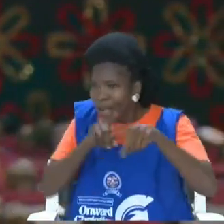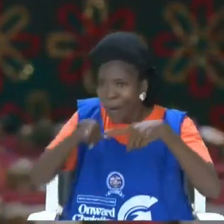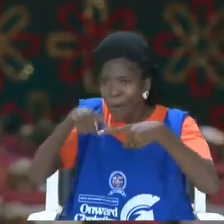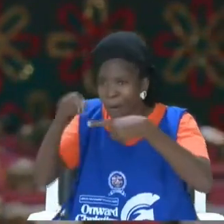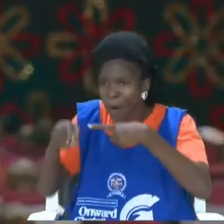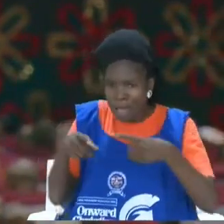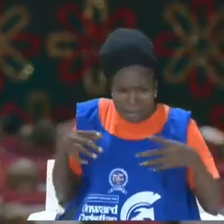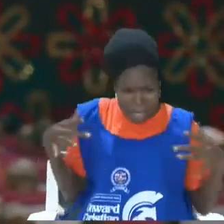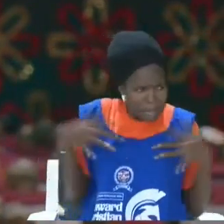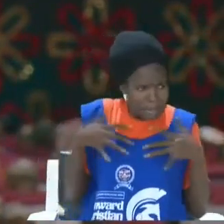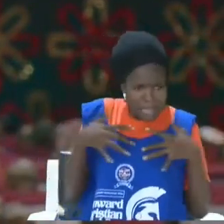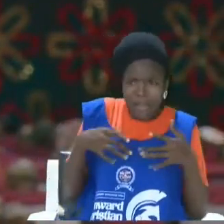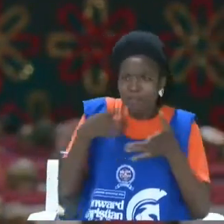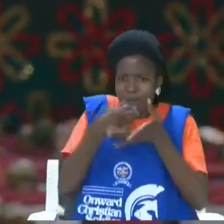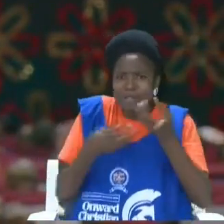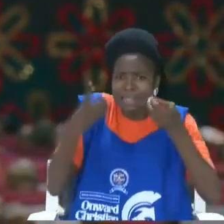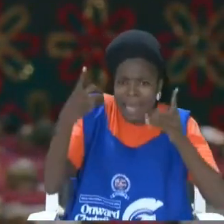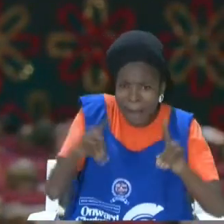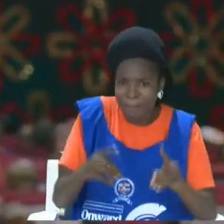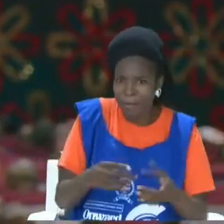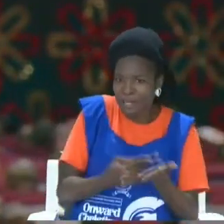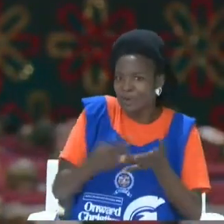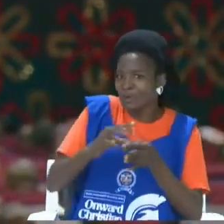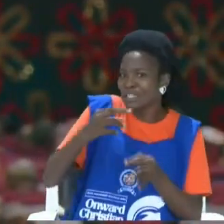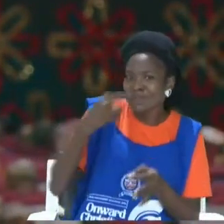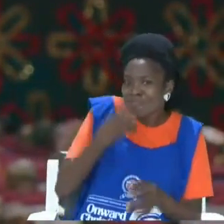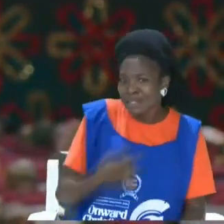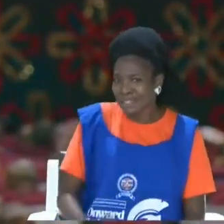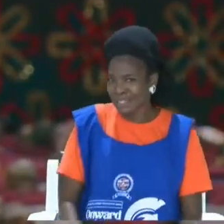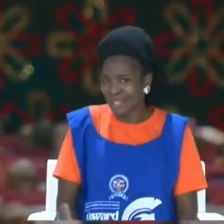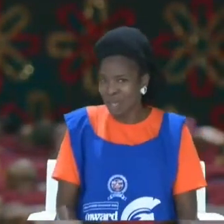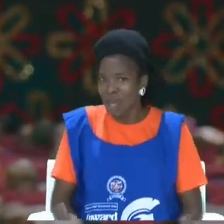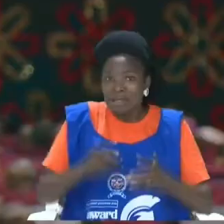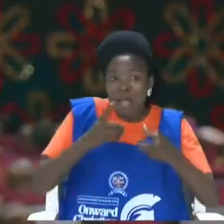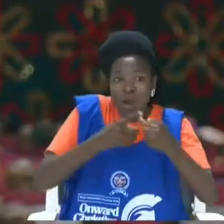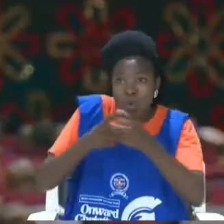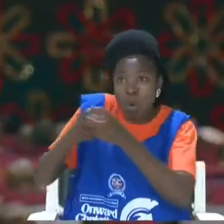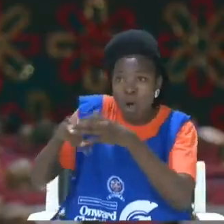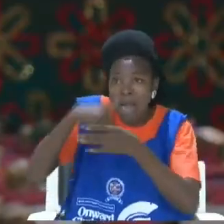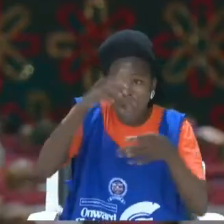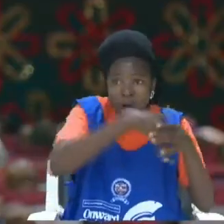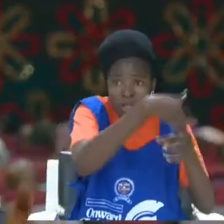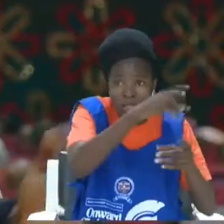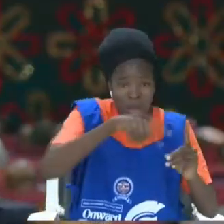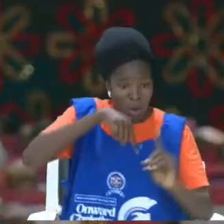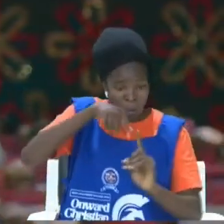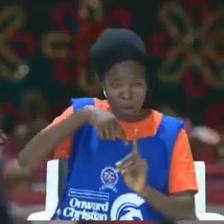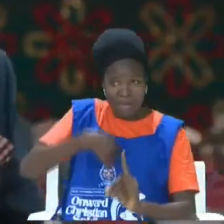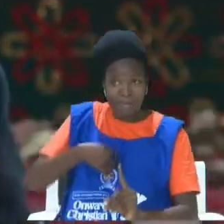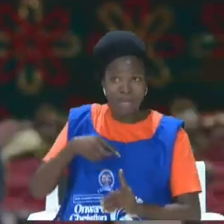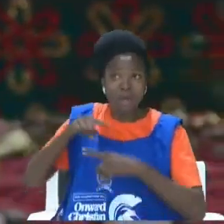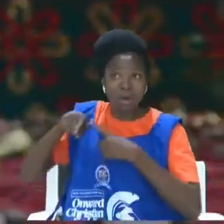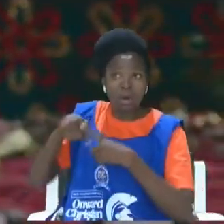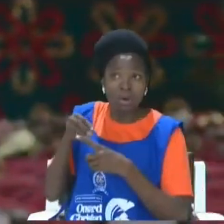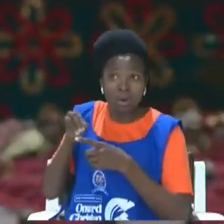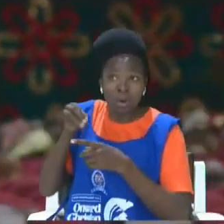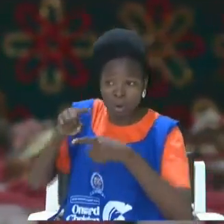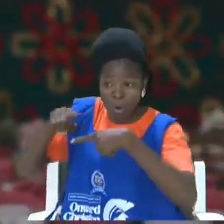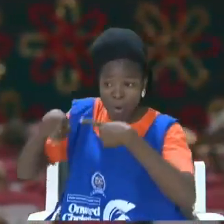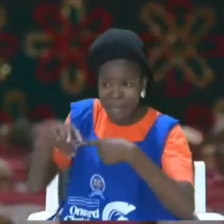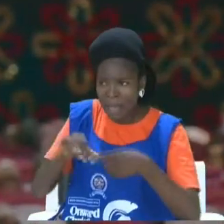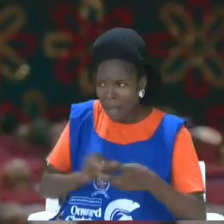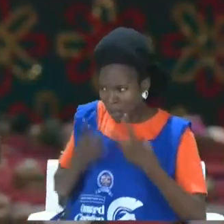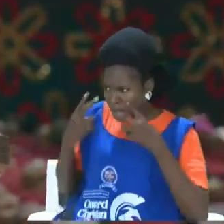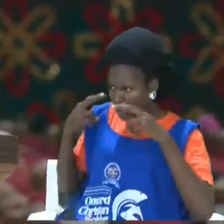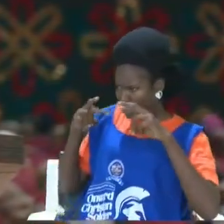so scared of what they saw. They ran out there. And when I was going, I saw them. They knelt down.